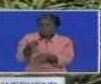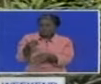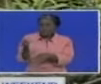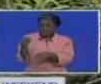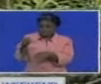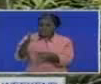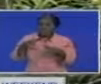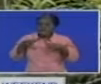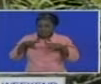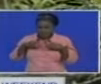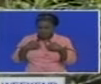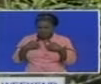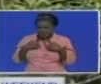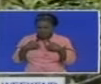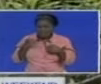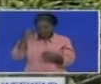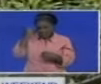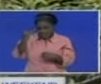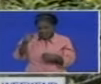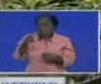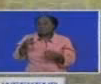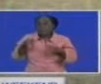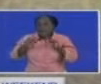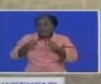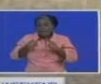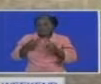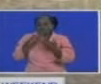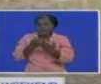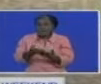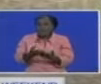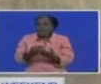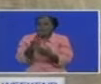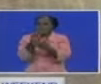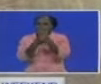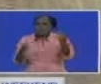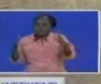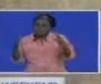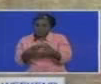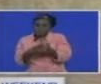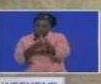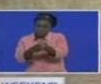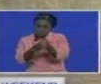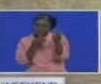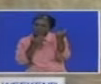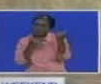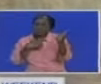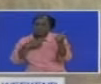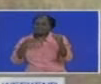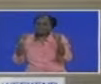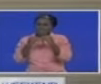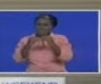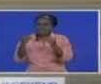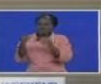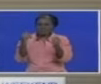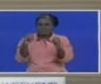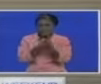and intelligently agreed to answer these summons. Leaders from both communities are expected to hold a series of meetings